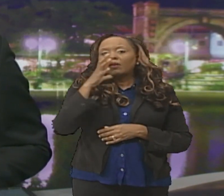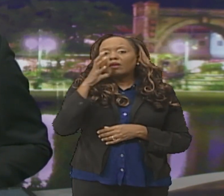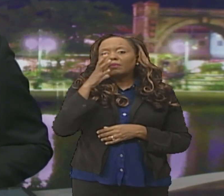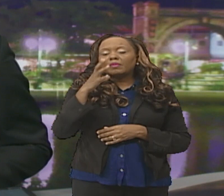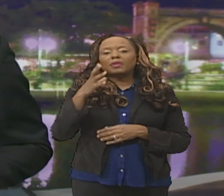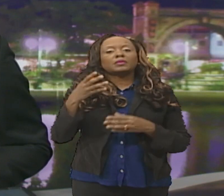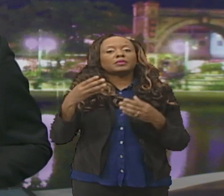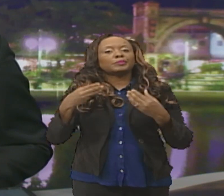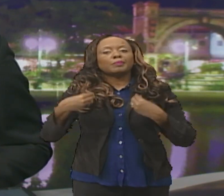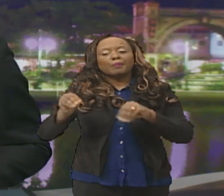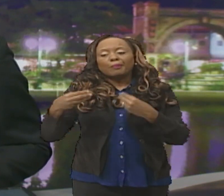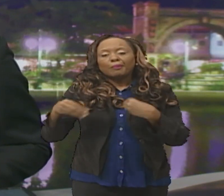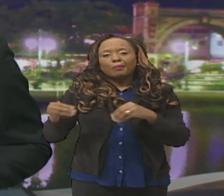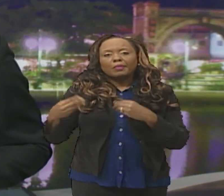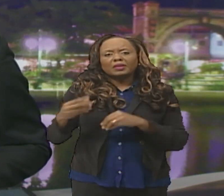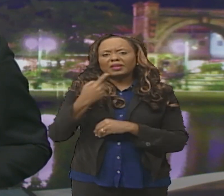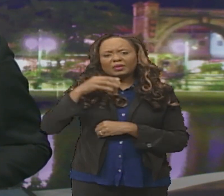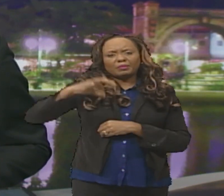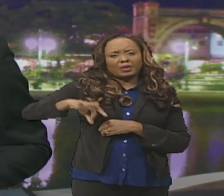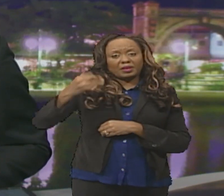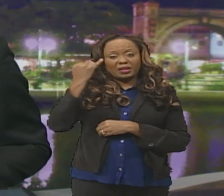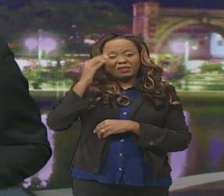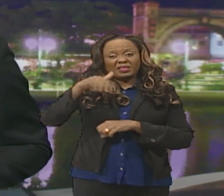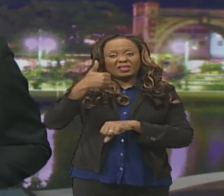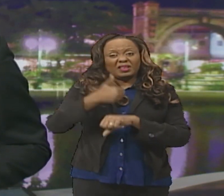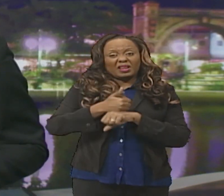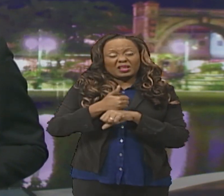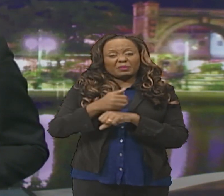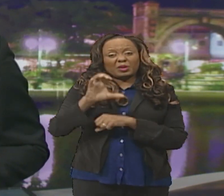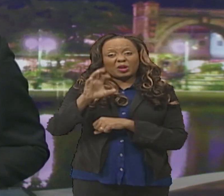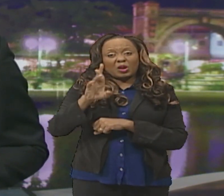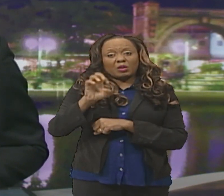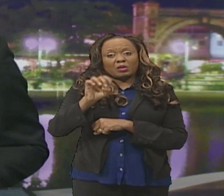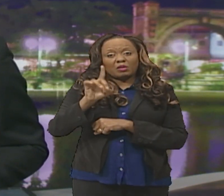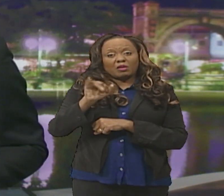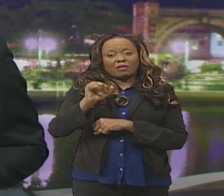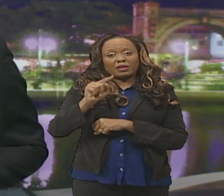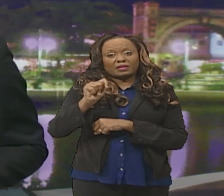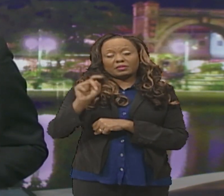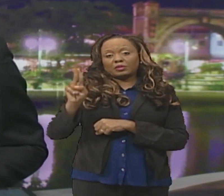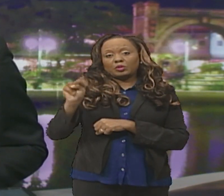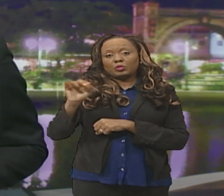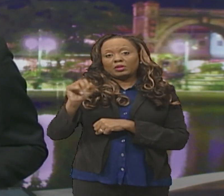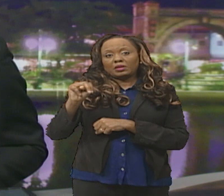Glebe, he said there are benefits to be gained from setting up that facility.